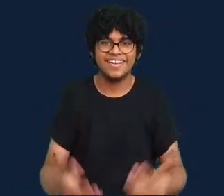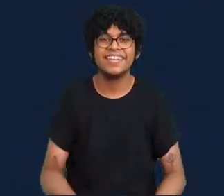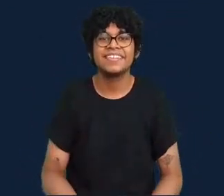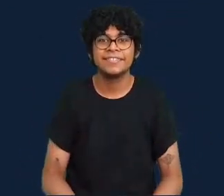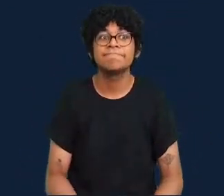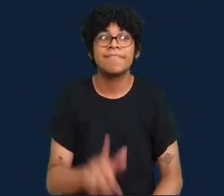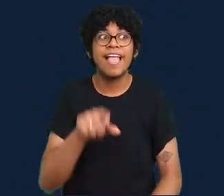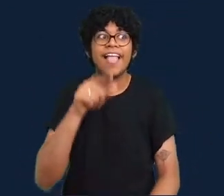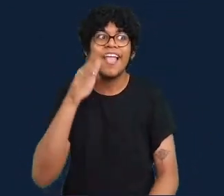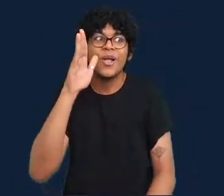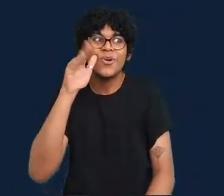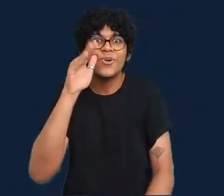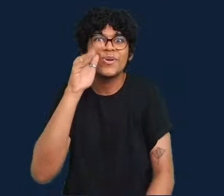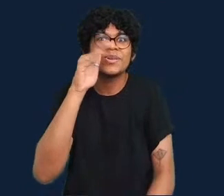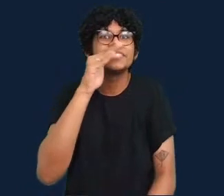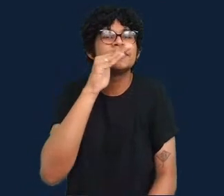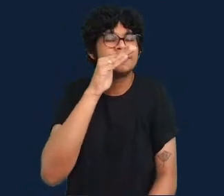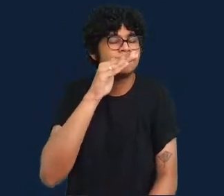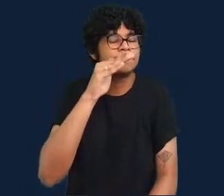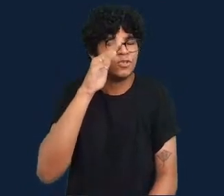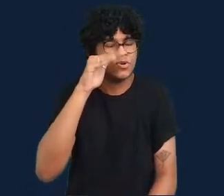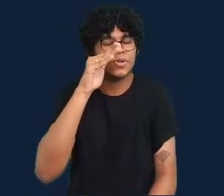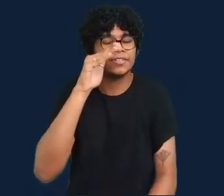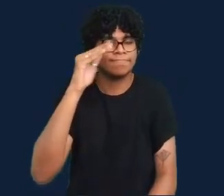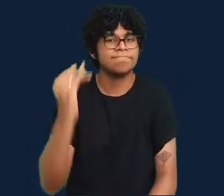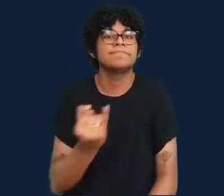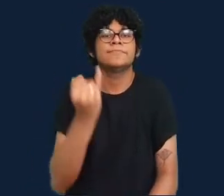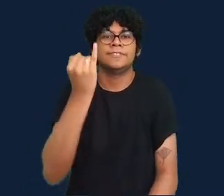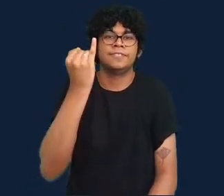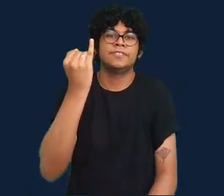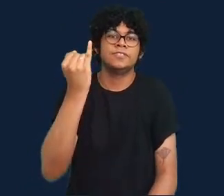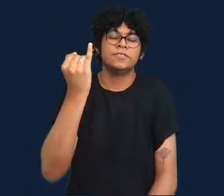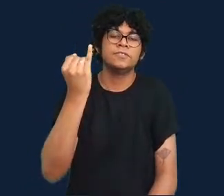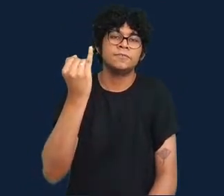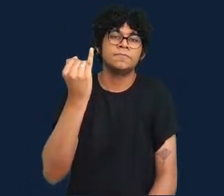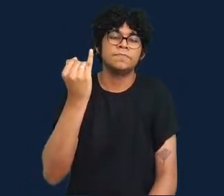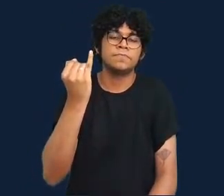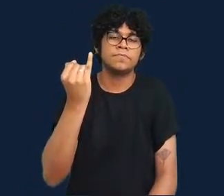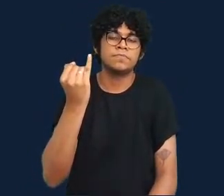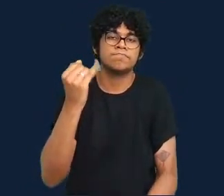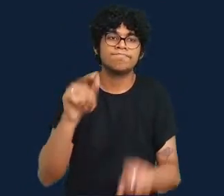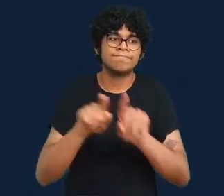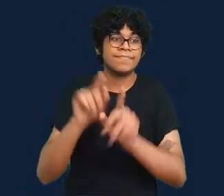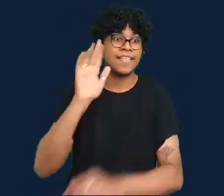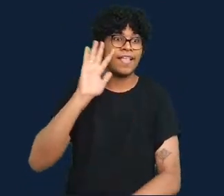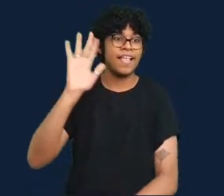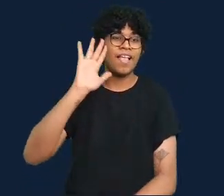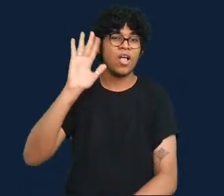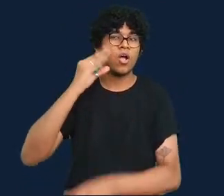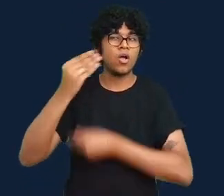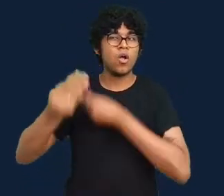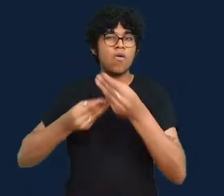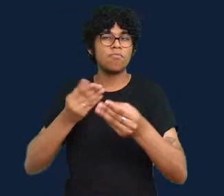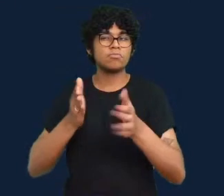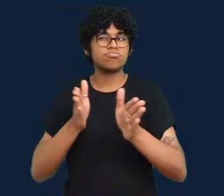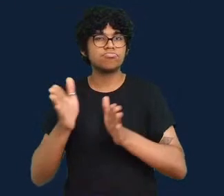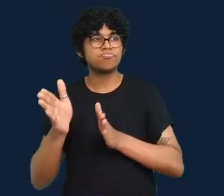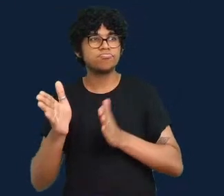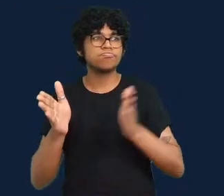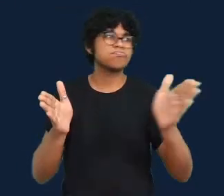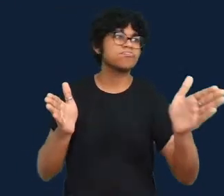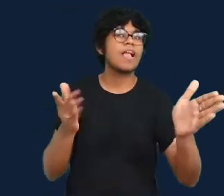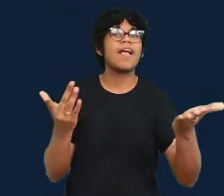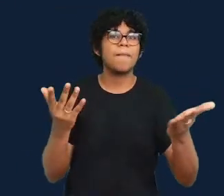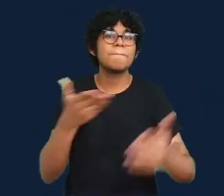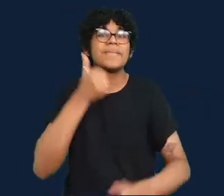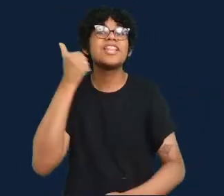just think in terms of what's the best way to do this, as opposed to what is it that the tool can do. Yes, I